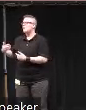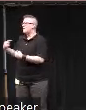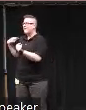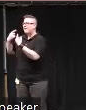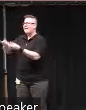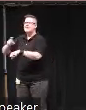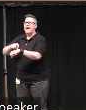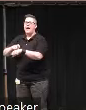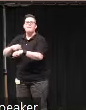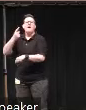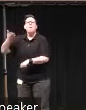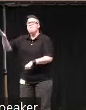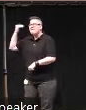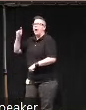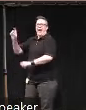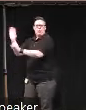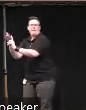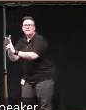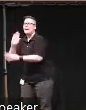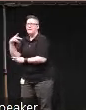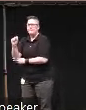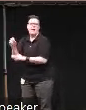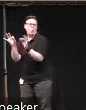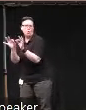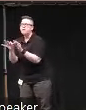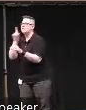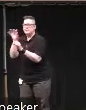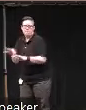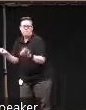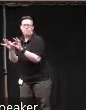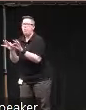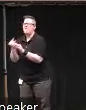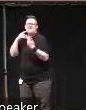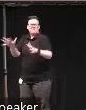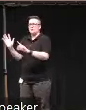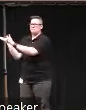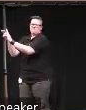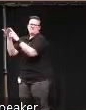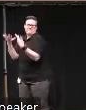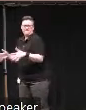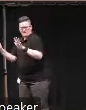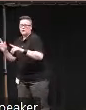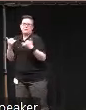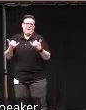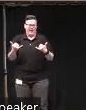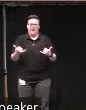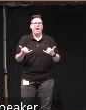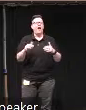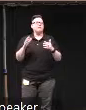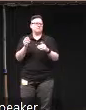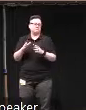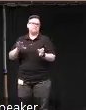have to convince the world that biopsychosocial model is important. And I talked a little bit about that as well.